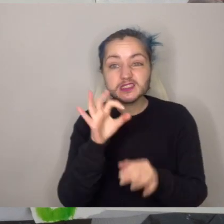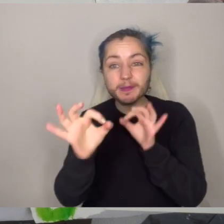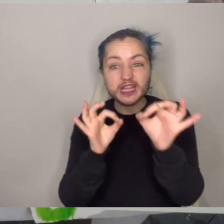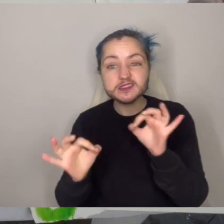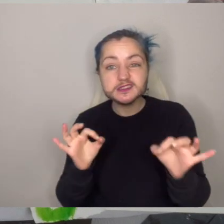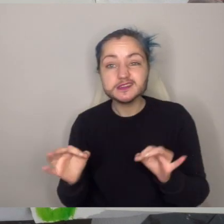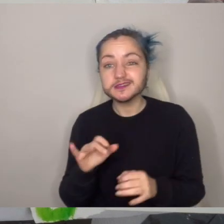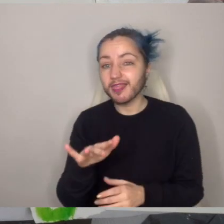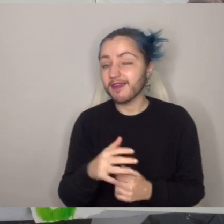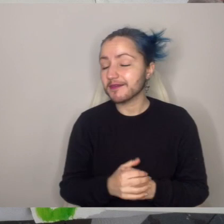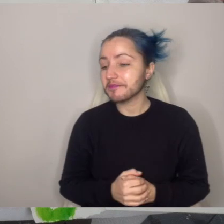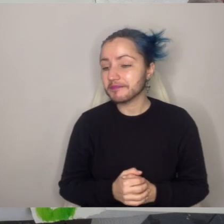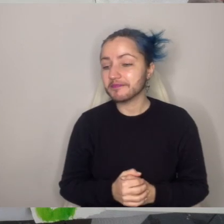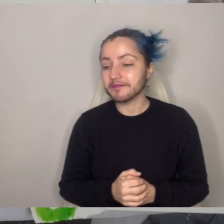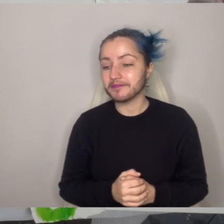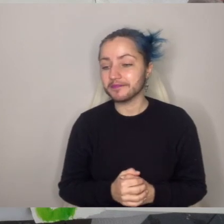beans.